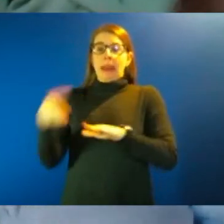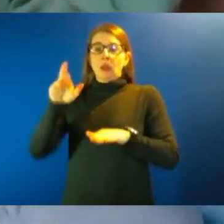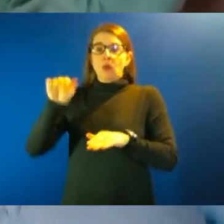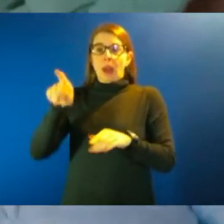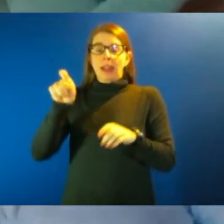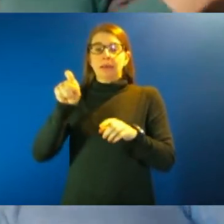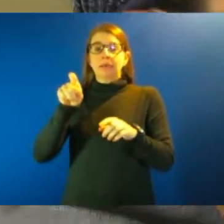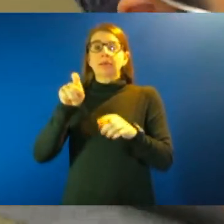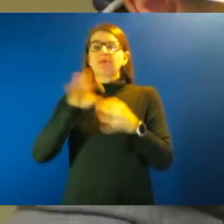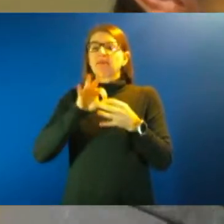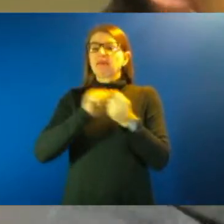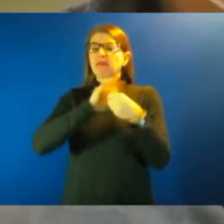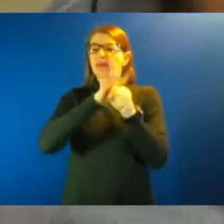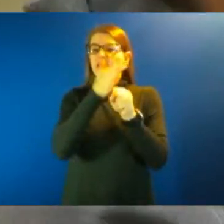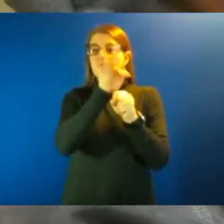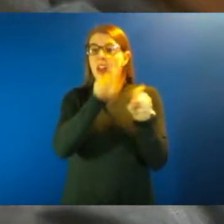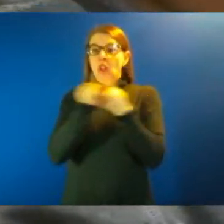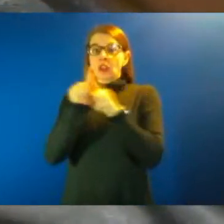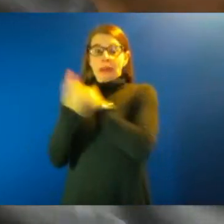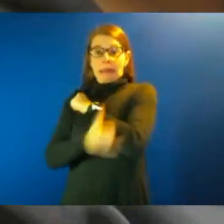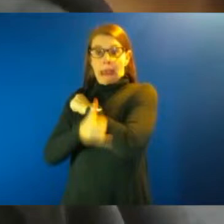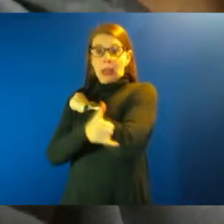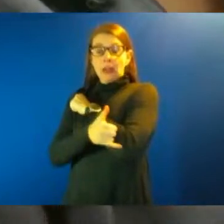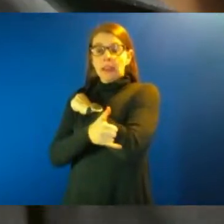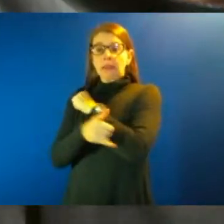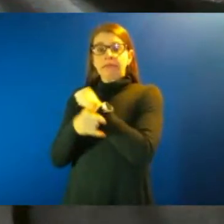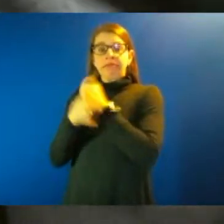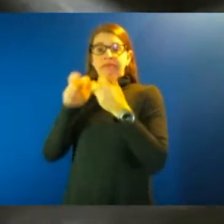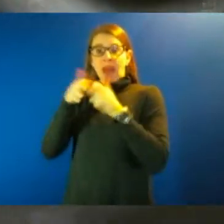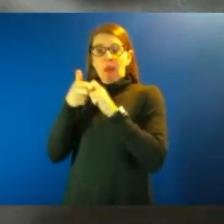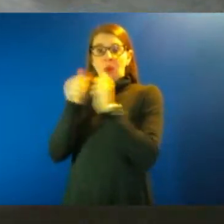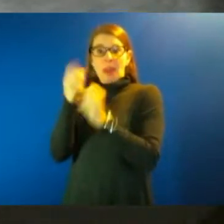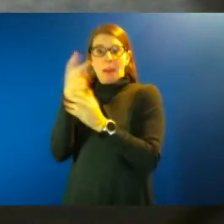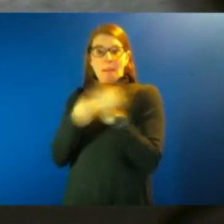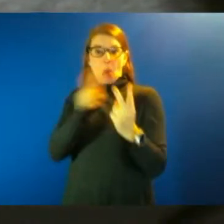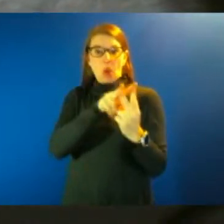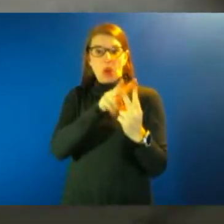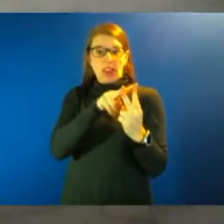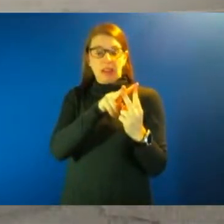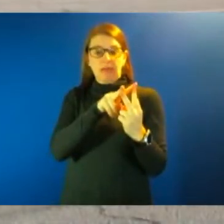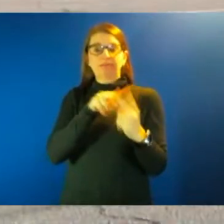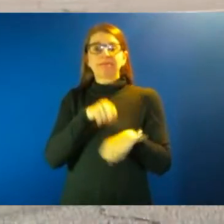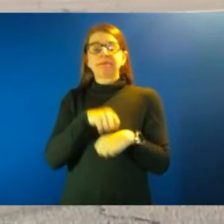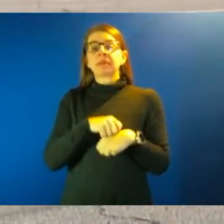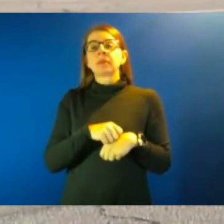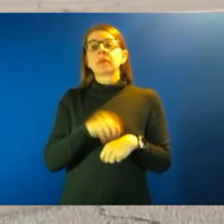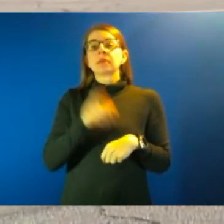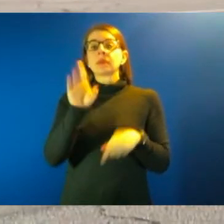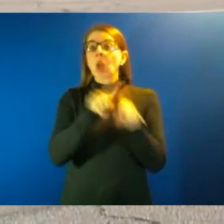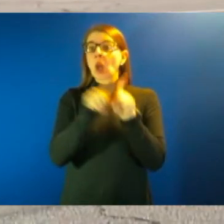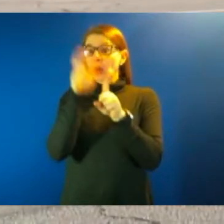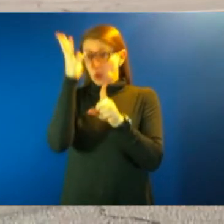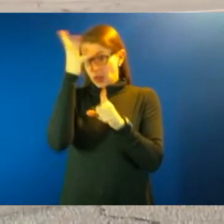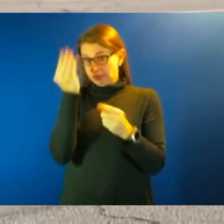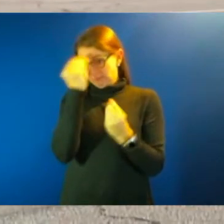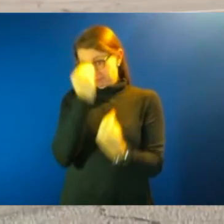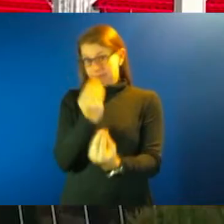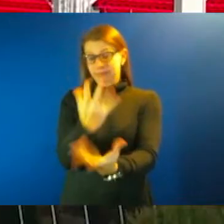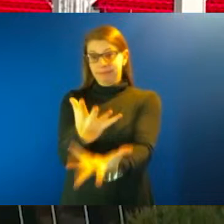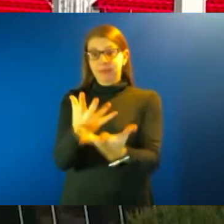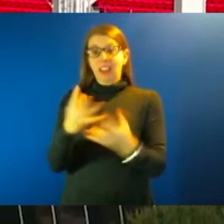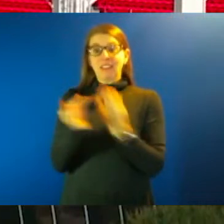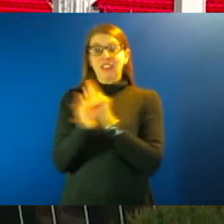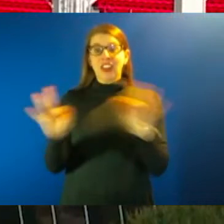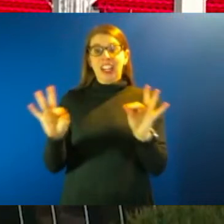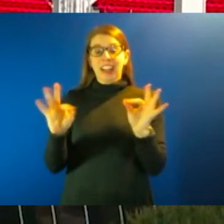have had issues with both of those. So, plus, we're going to tell you where you can get a free vaccine this weekend